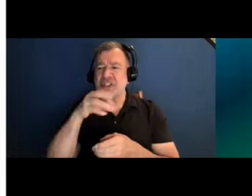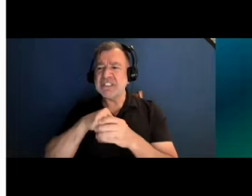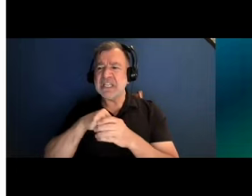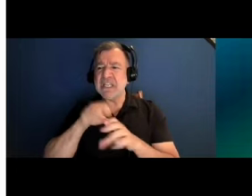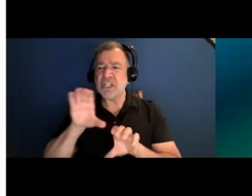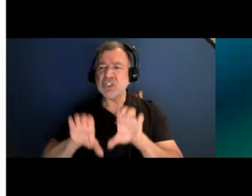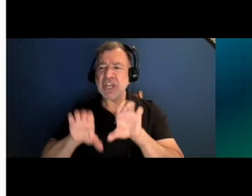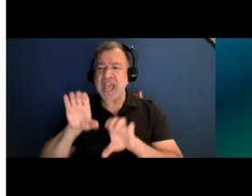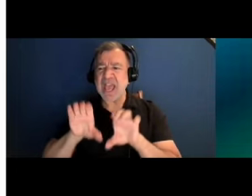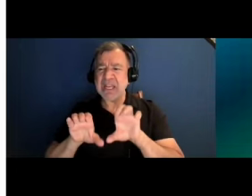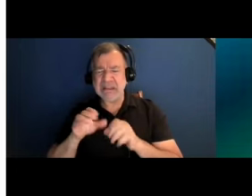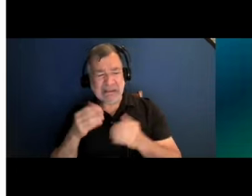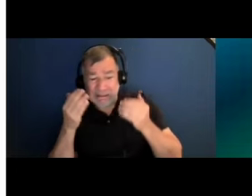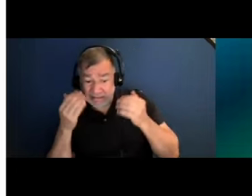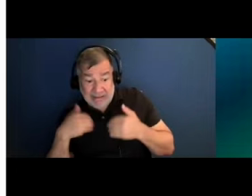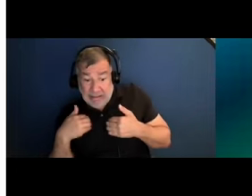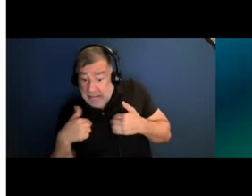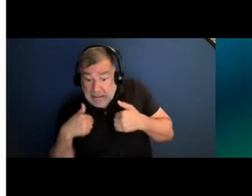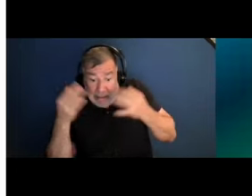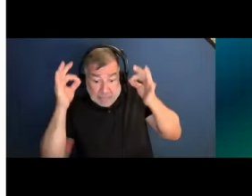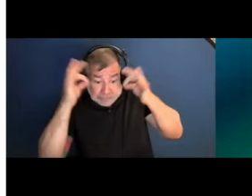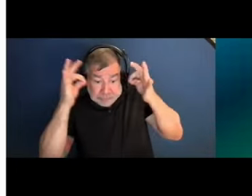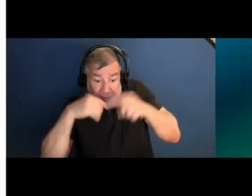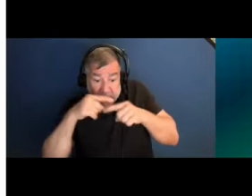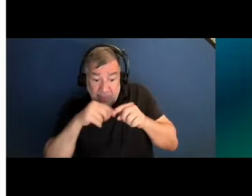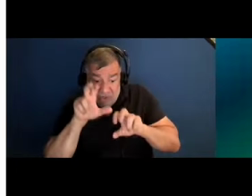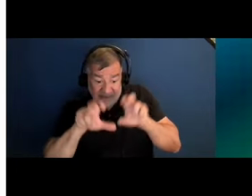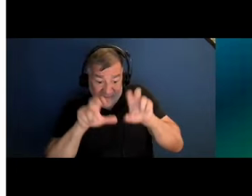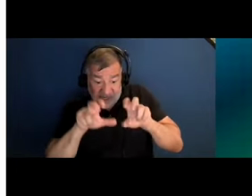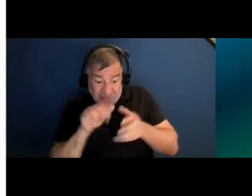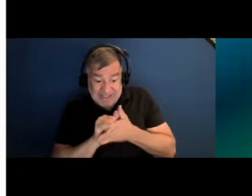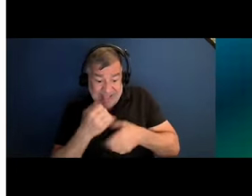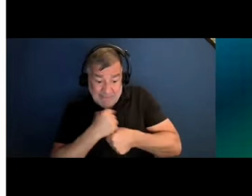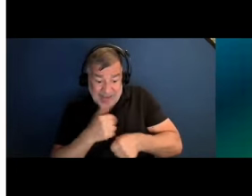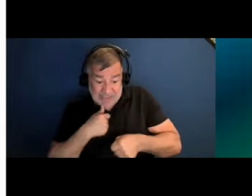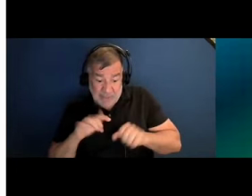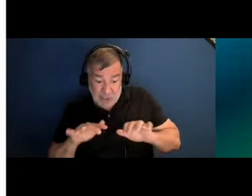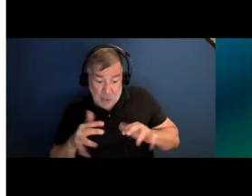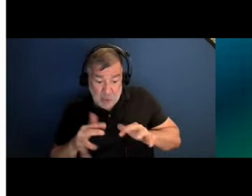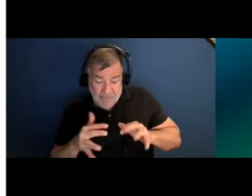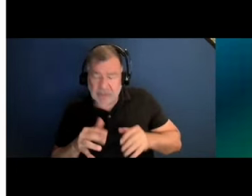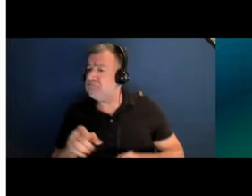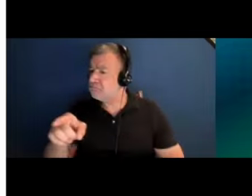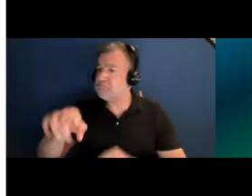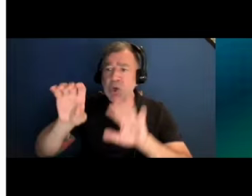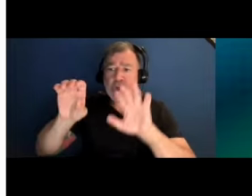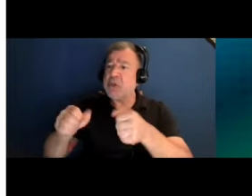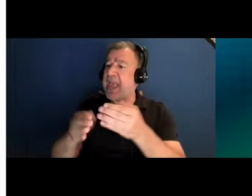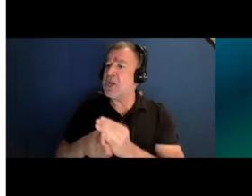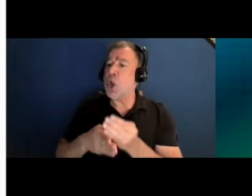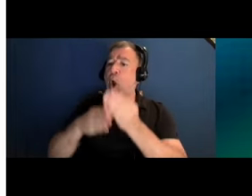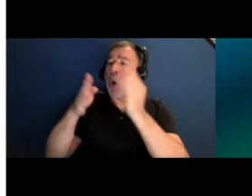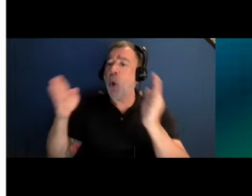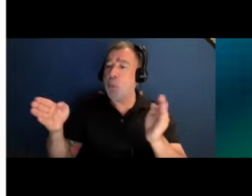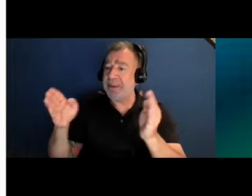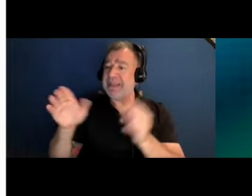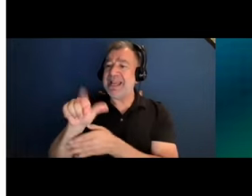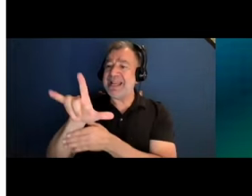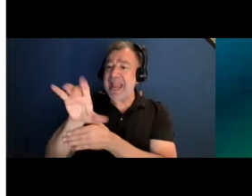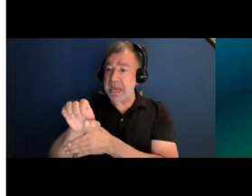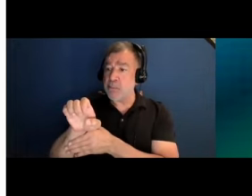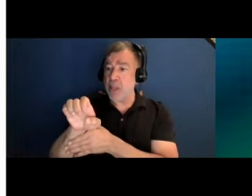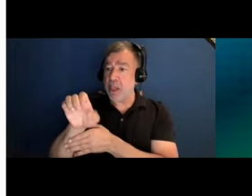like, I don't know about investments, or it makes me a little nervous. You can open up an ABLE account and not select